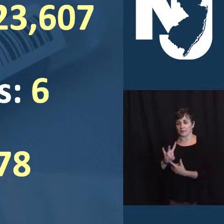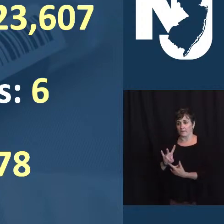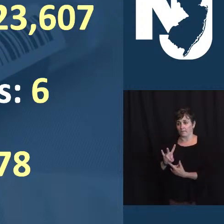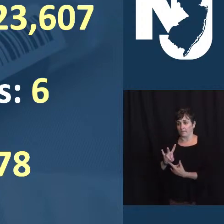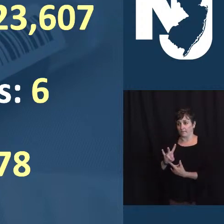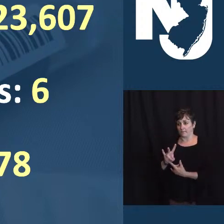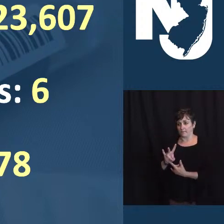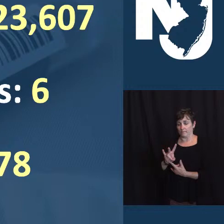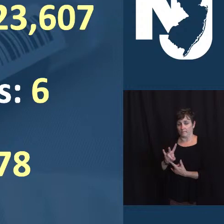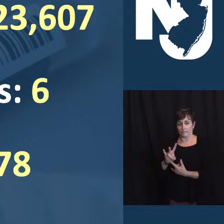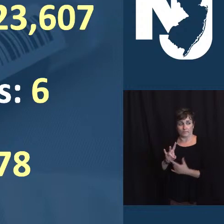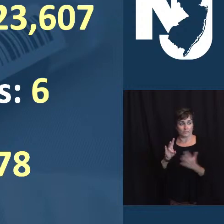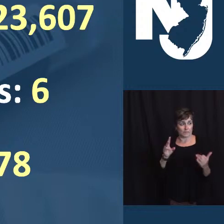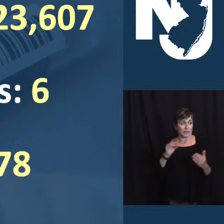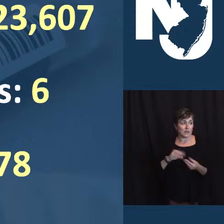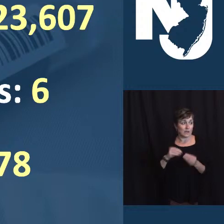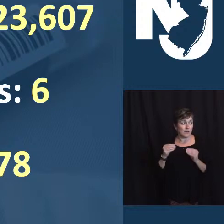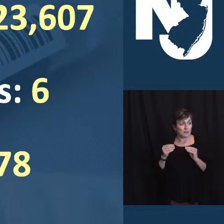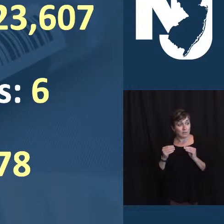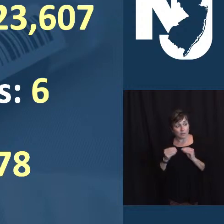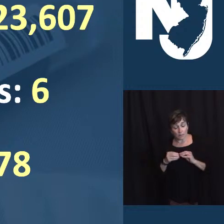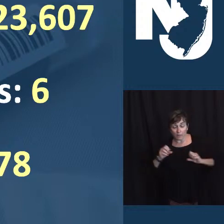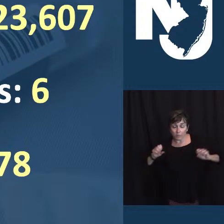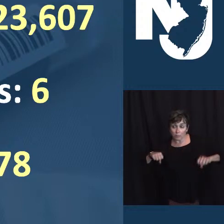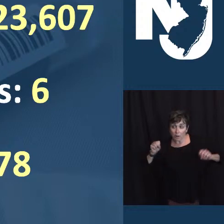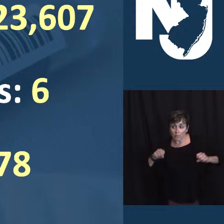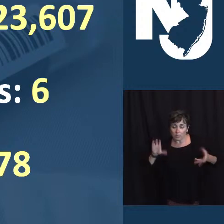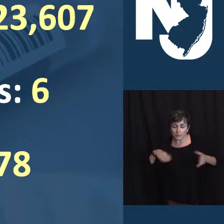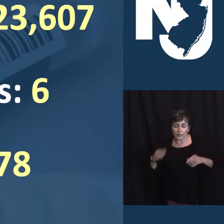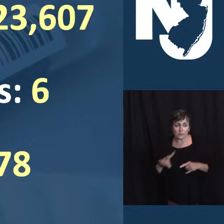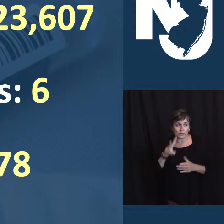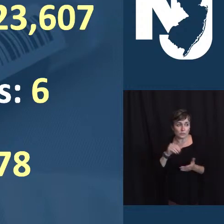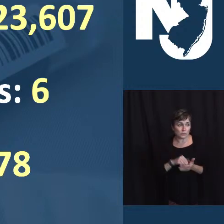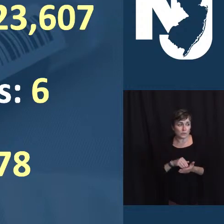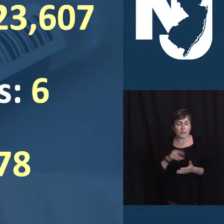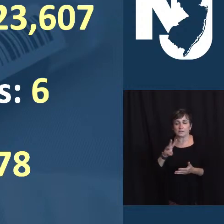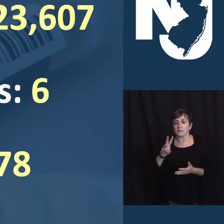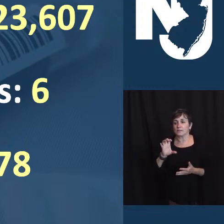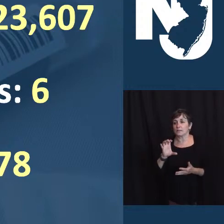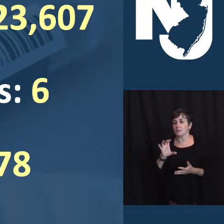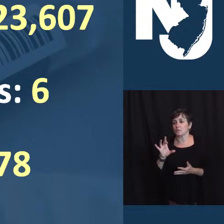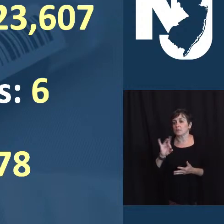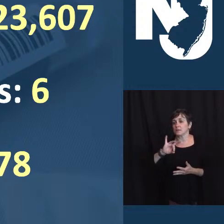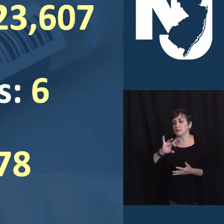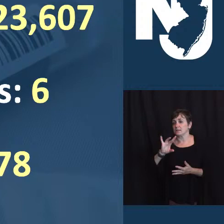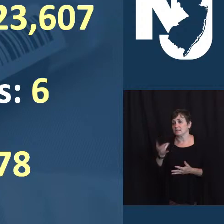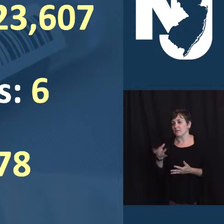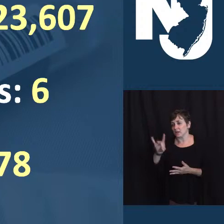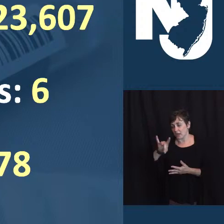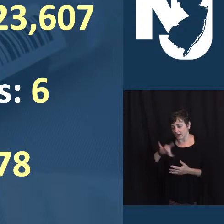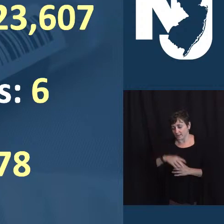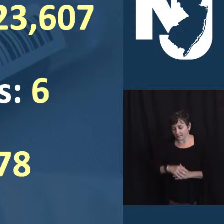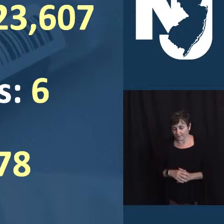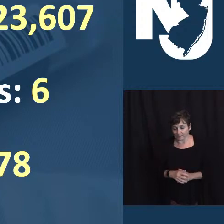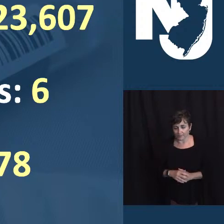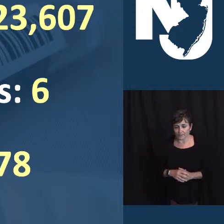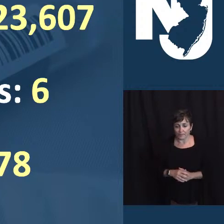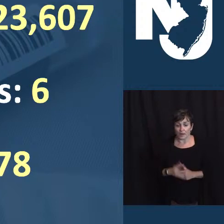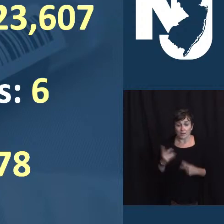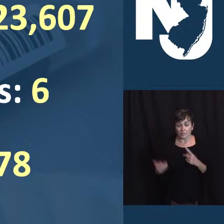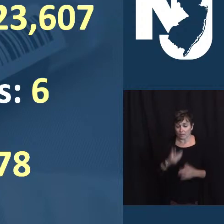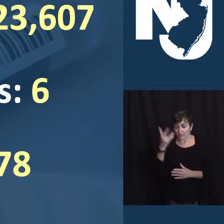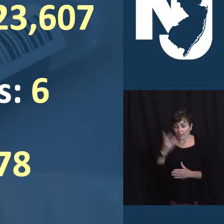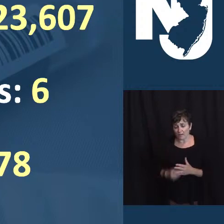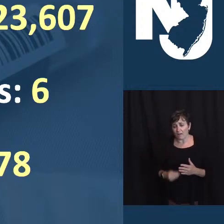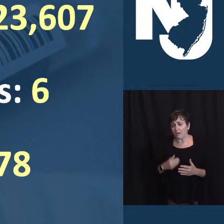23,607, and the number of probable deaths remain at 2,678. Those we have lost will never be left